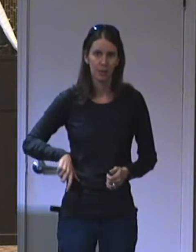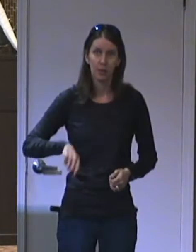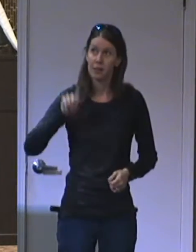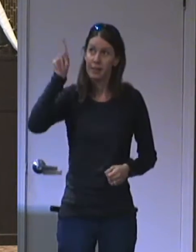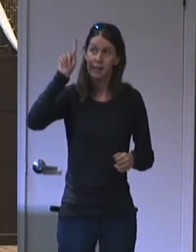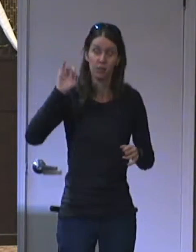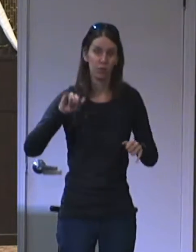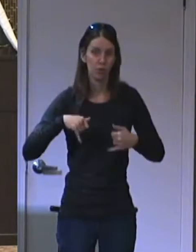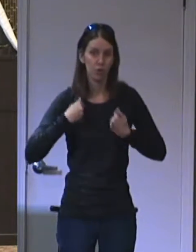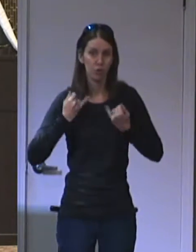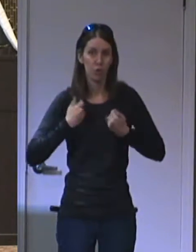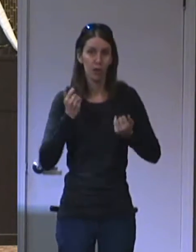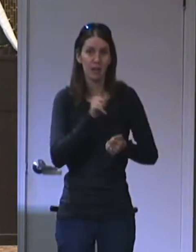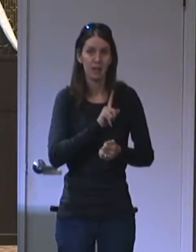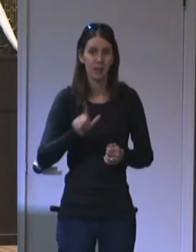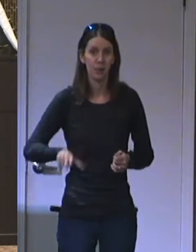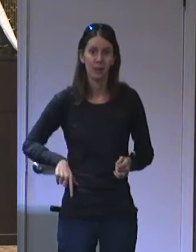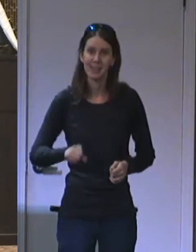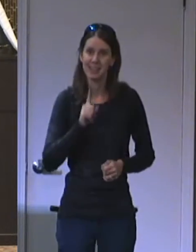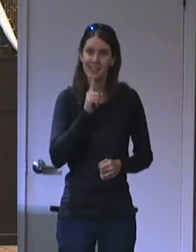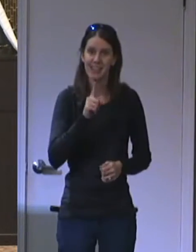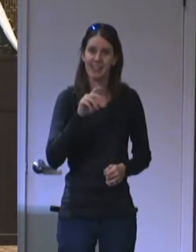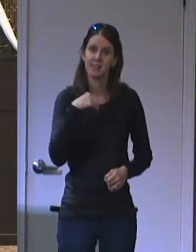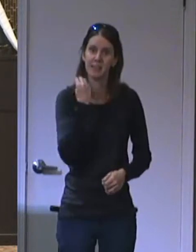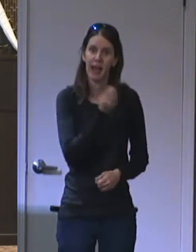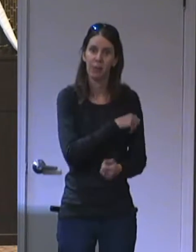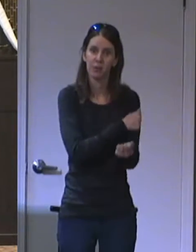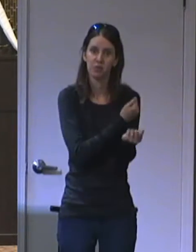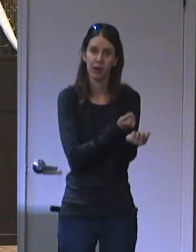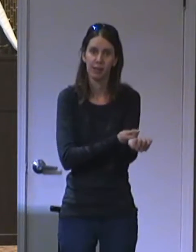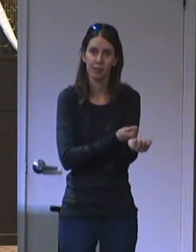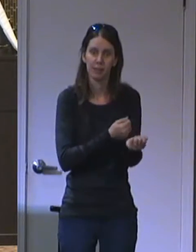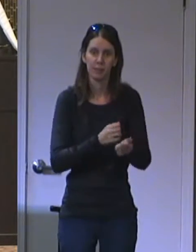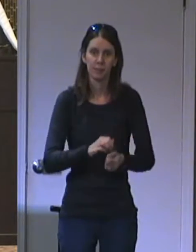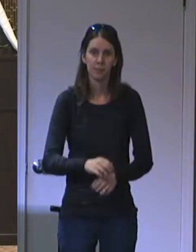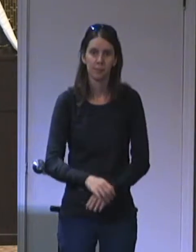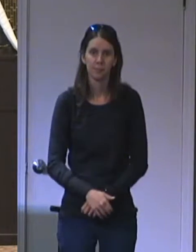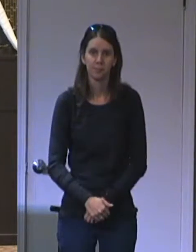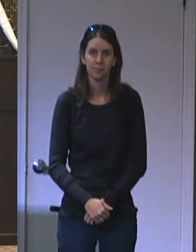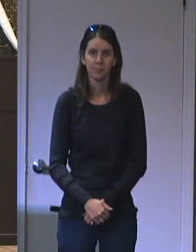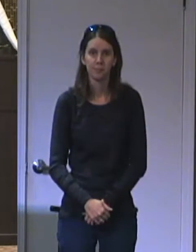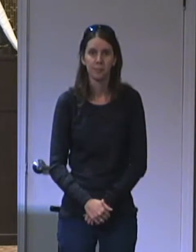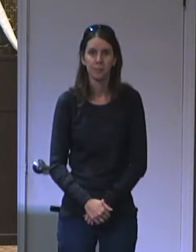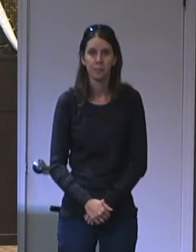the joy of the Lord is our strength.